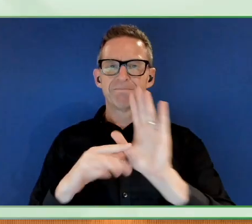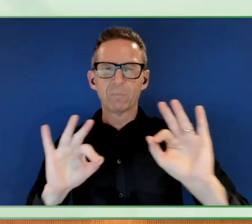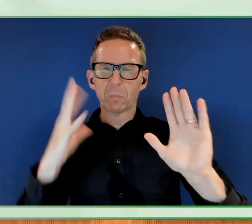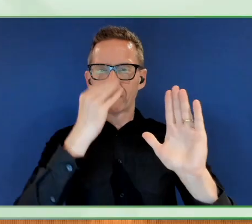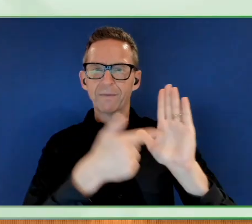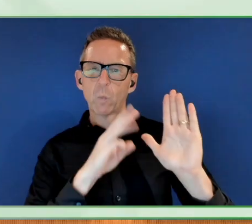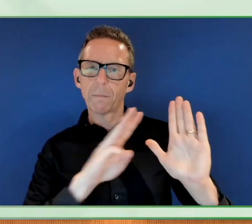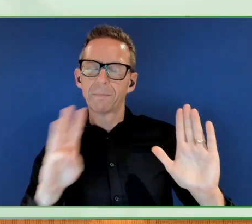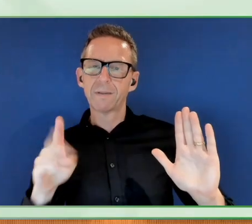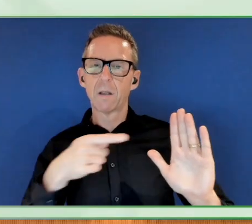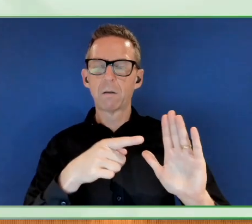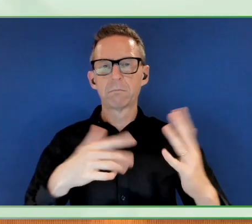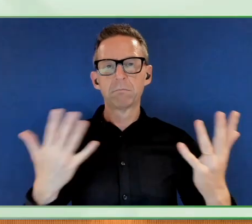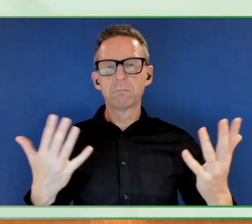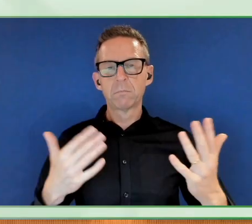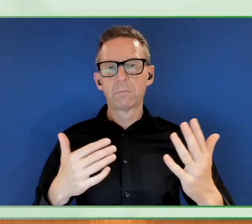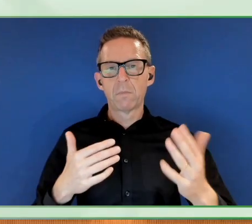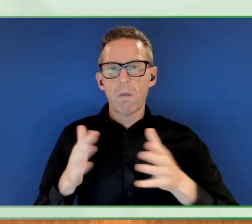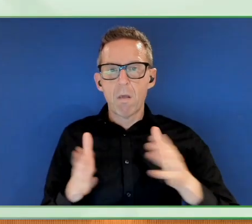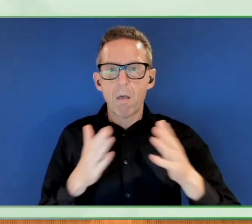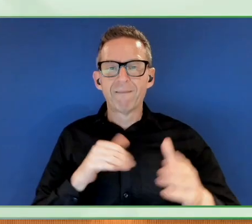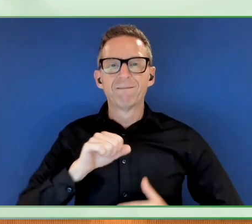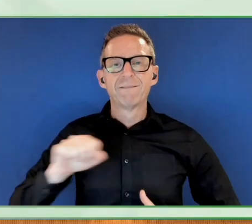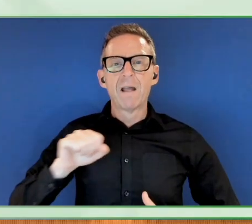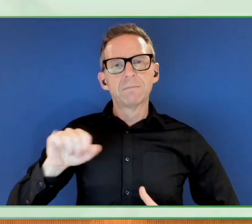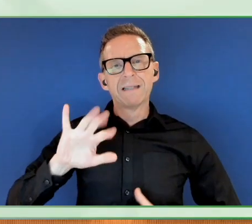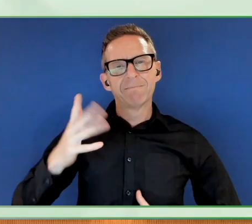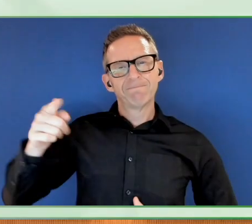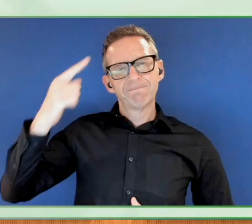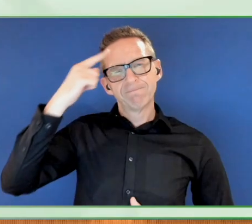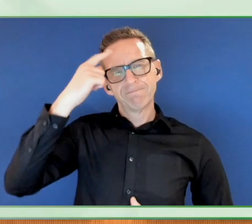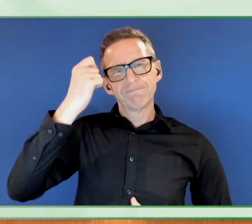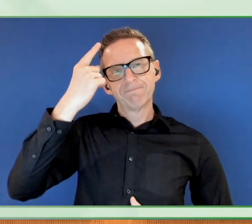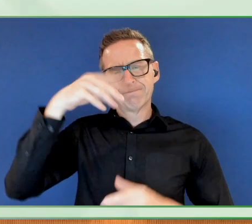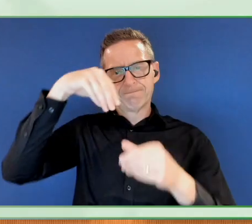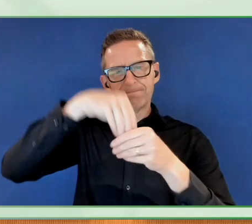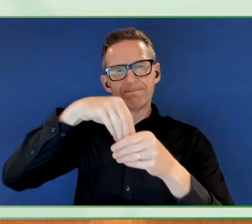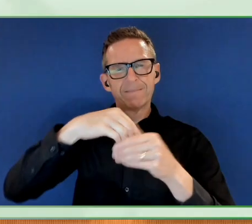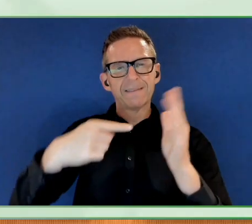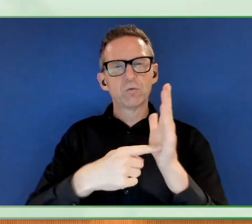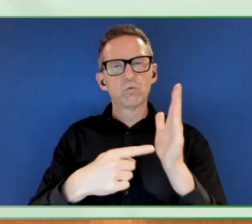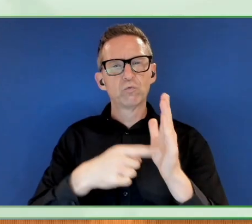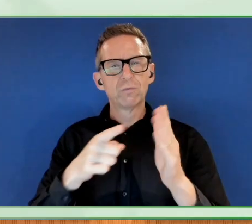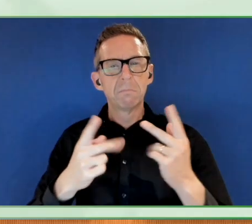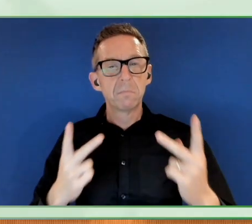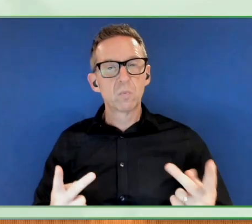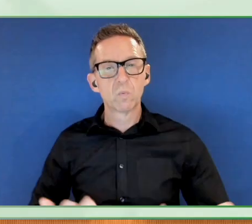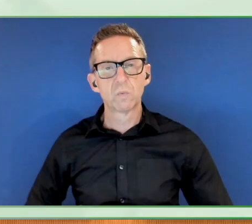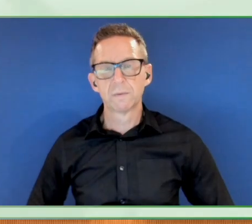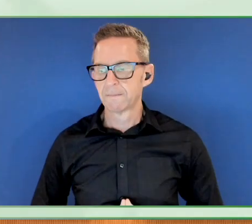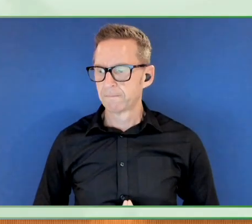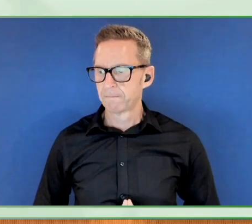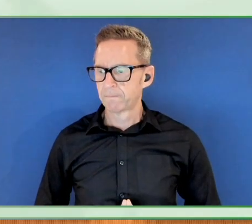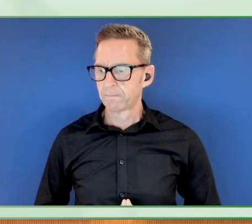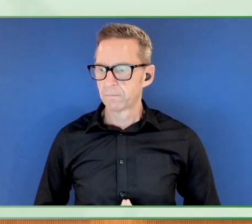have little understanding of technology. And so the problem is